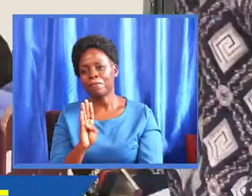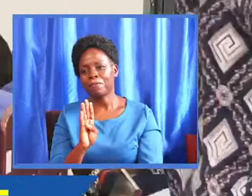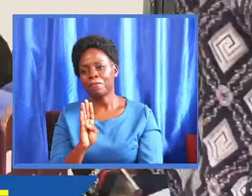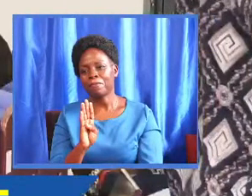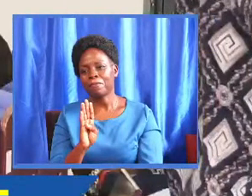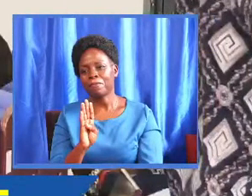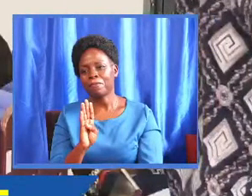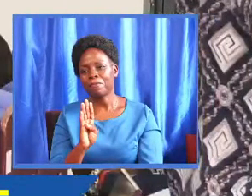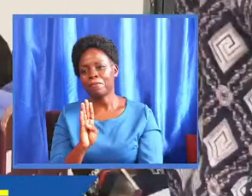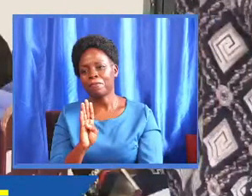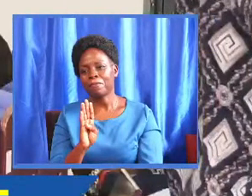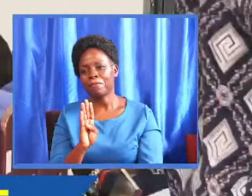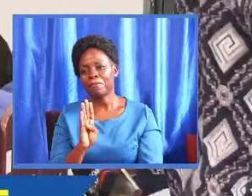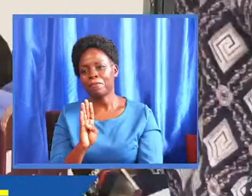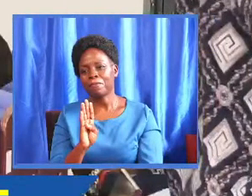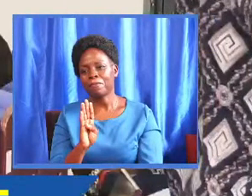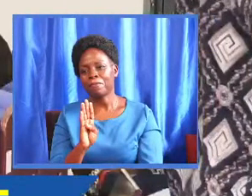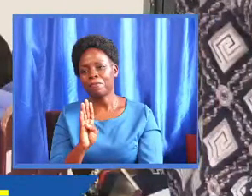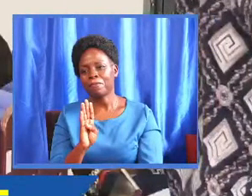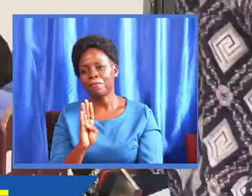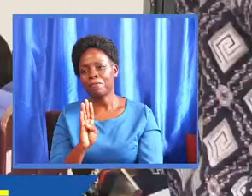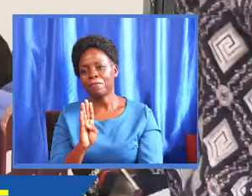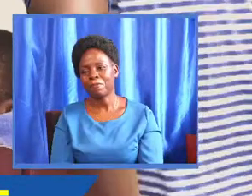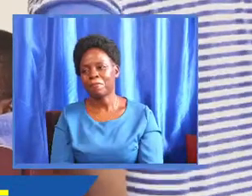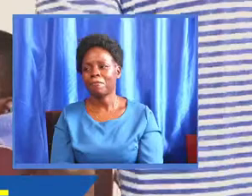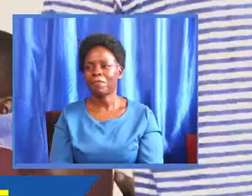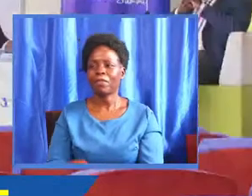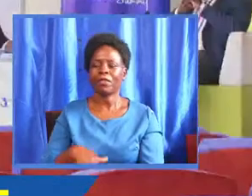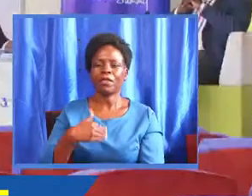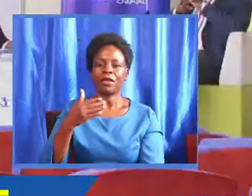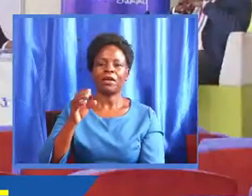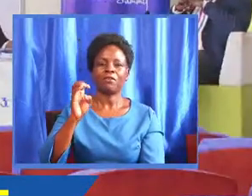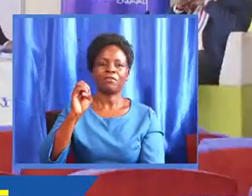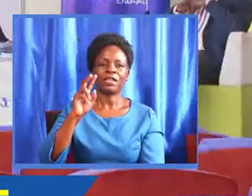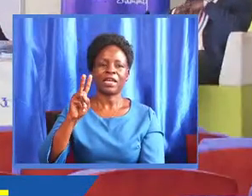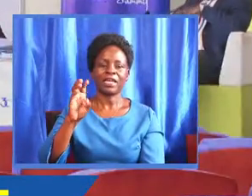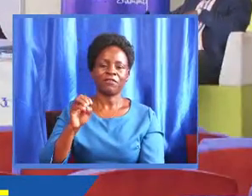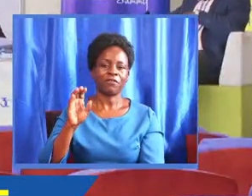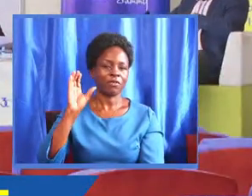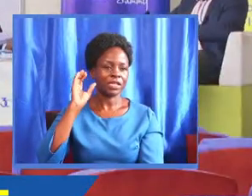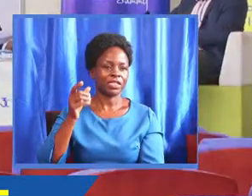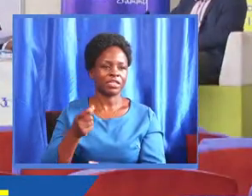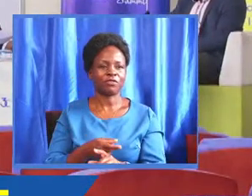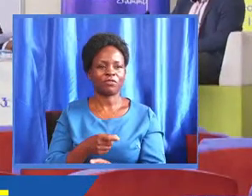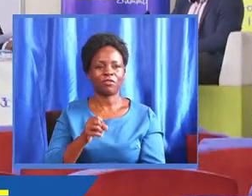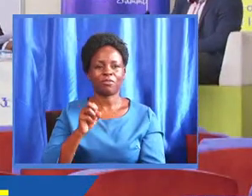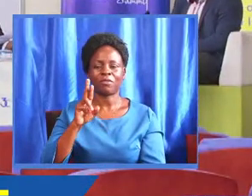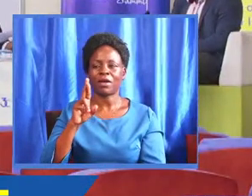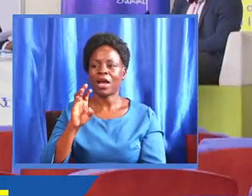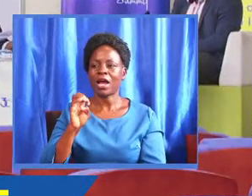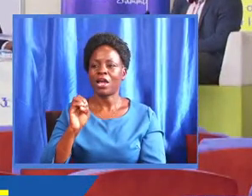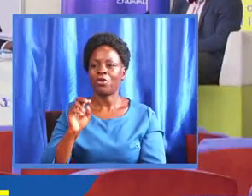naye ndoza after if we listen from Irene and then we move on.